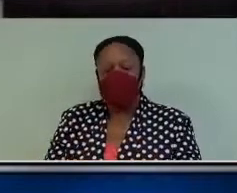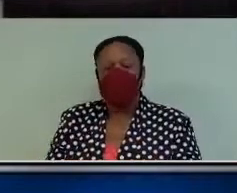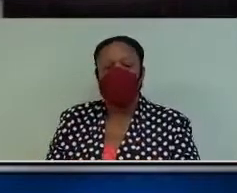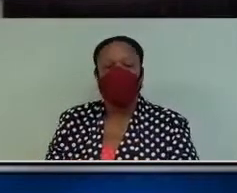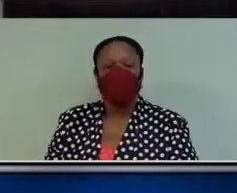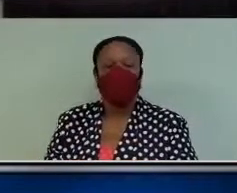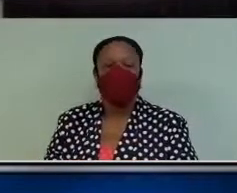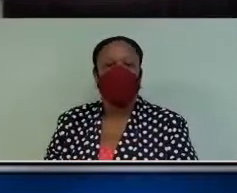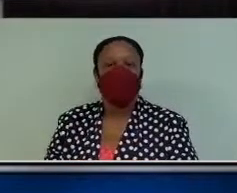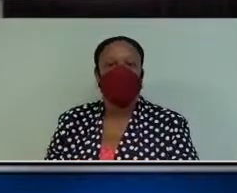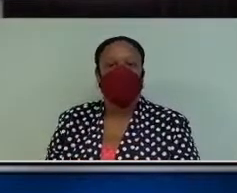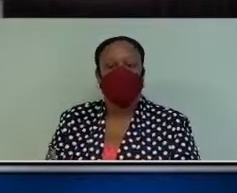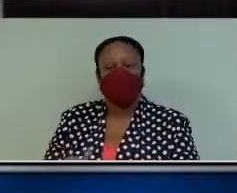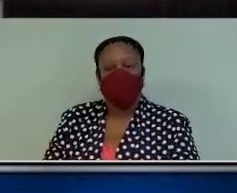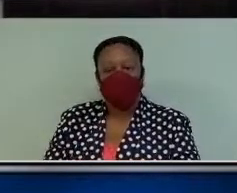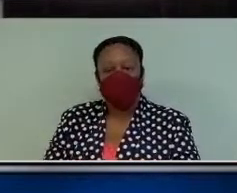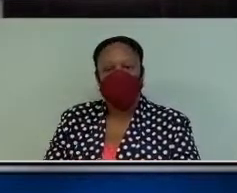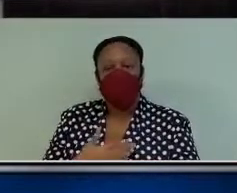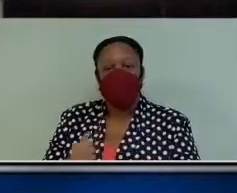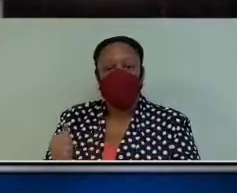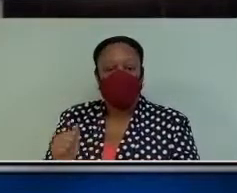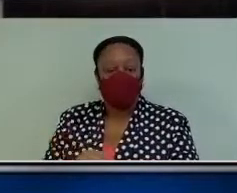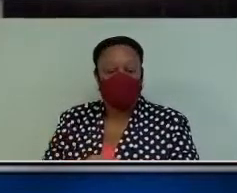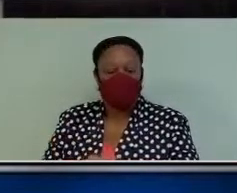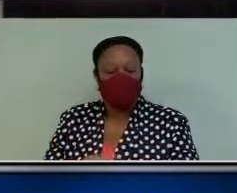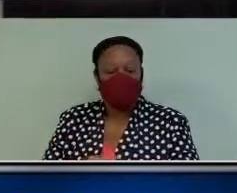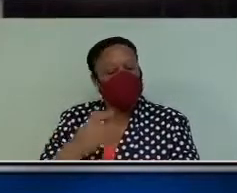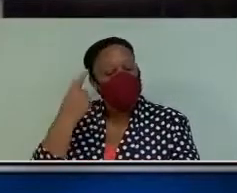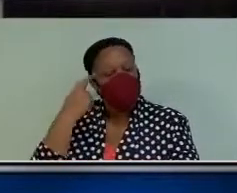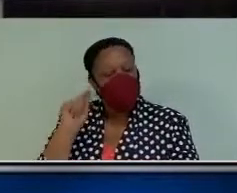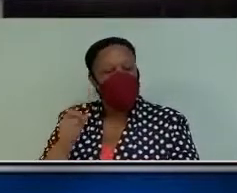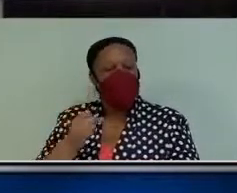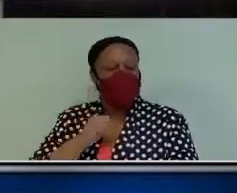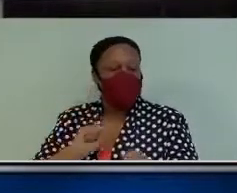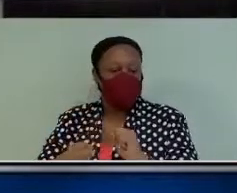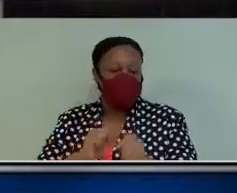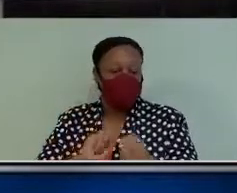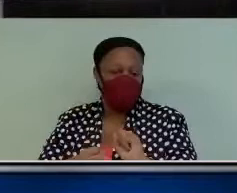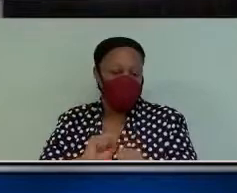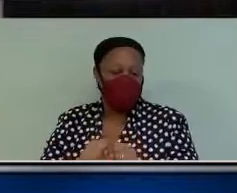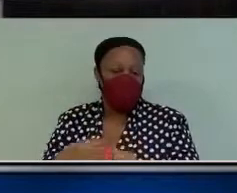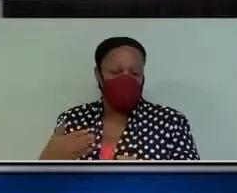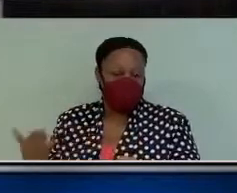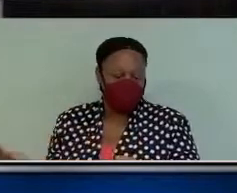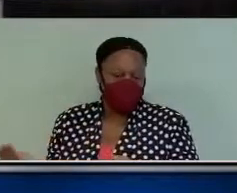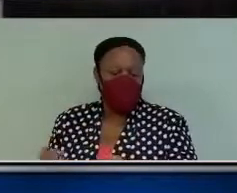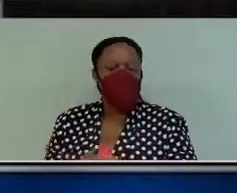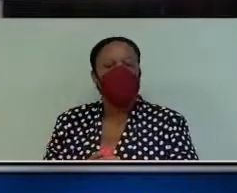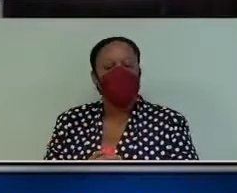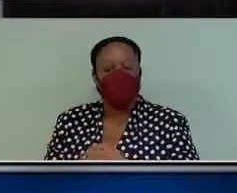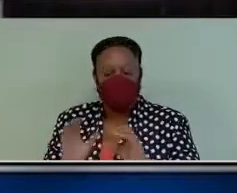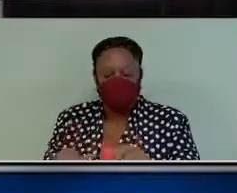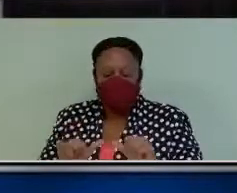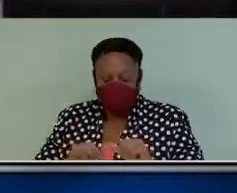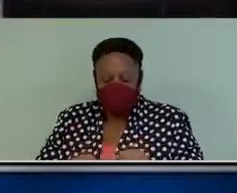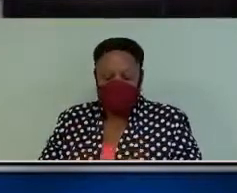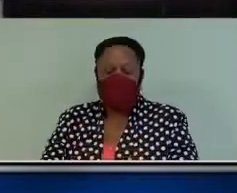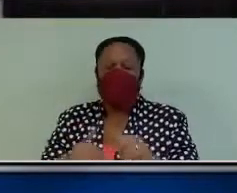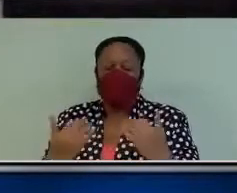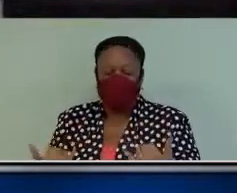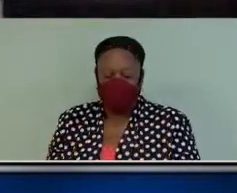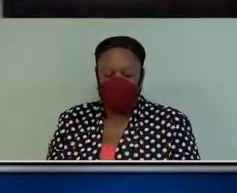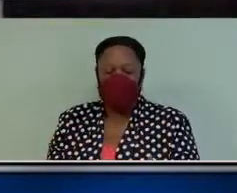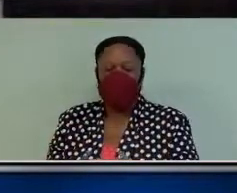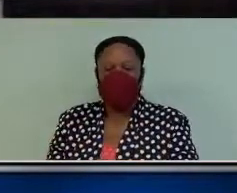Training and practice sessions are permitted for amateur and recreational sporting events, but all hand